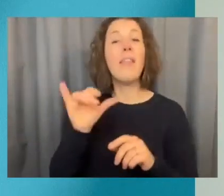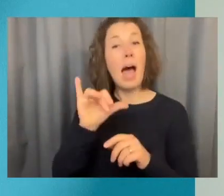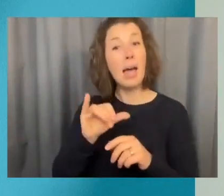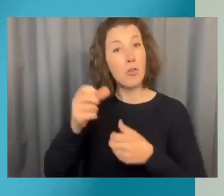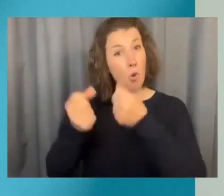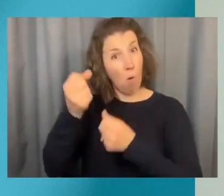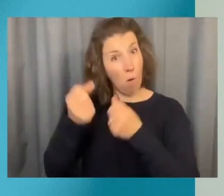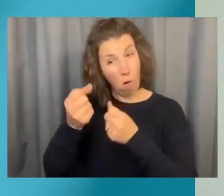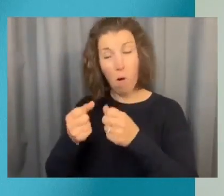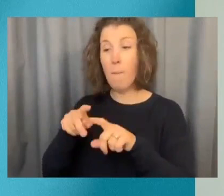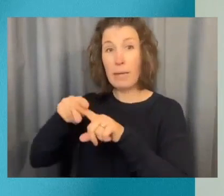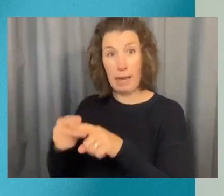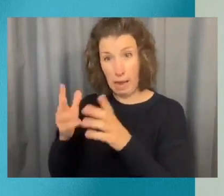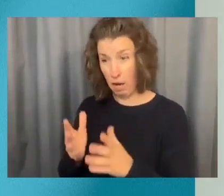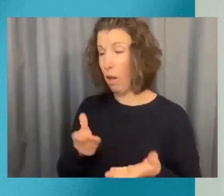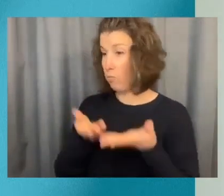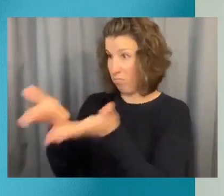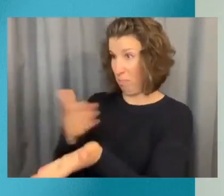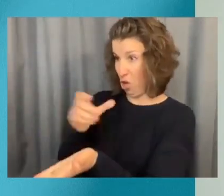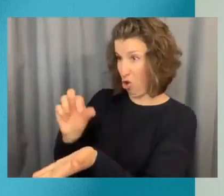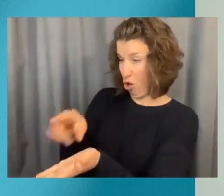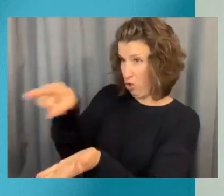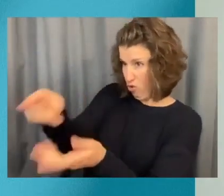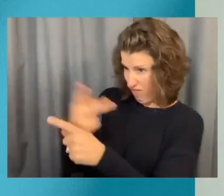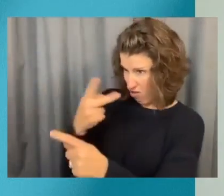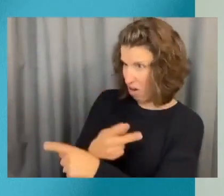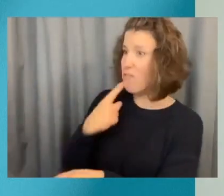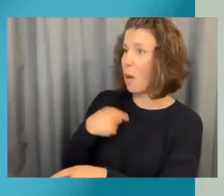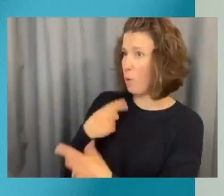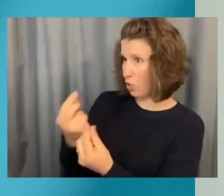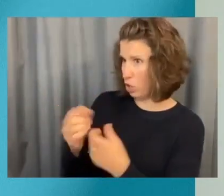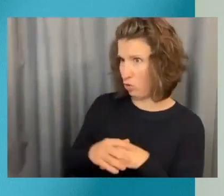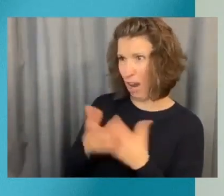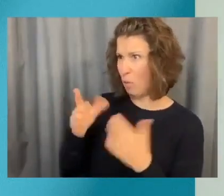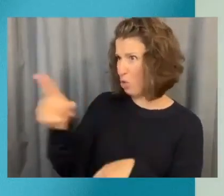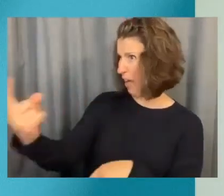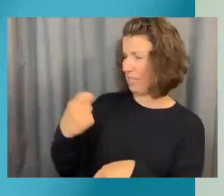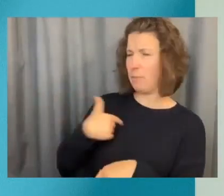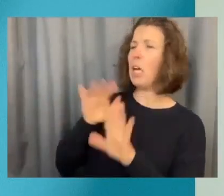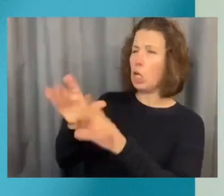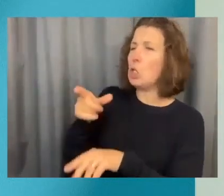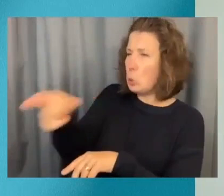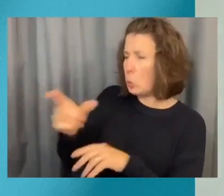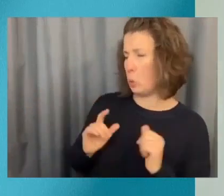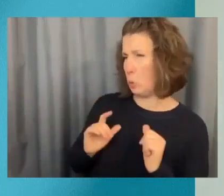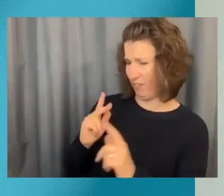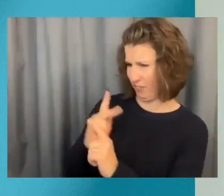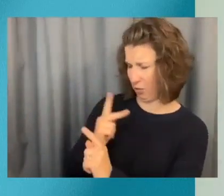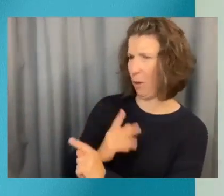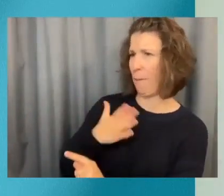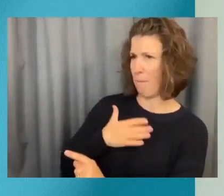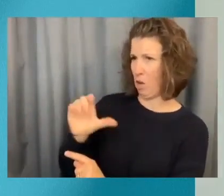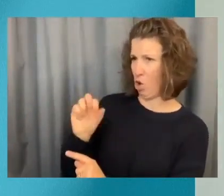on, like I want them to figure it out and tell me what Yeah. to do. I don't want them to turn around and ask me, what would you like me to Yeah. do about